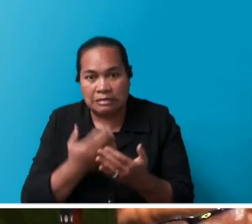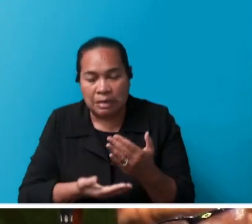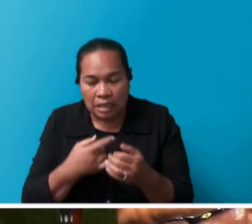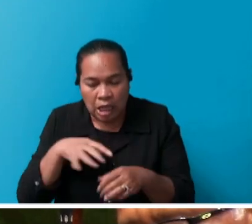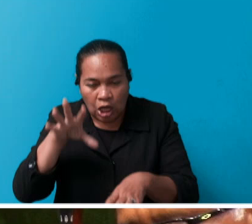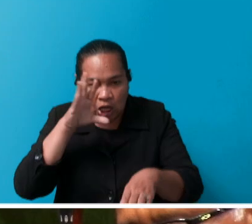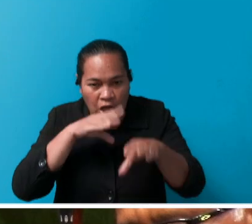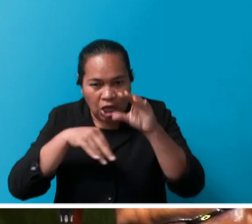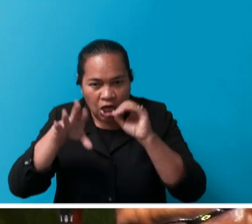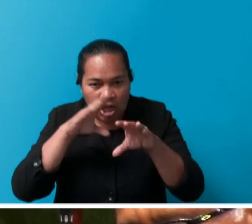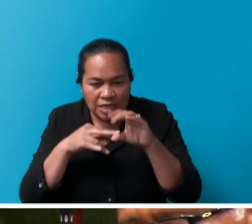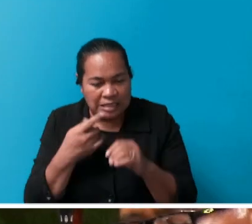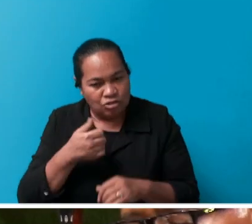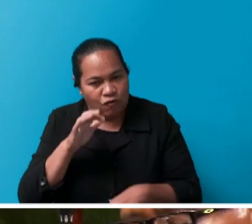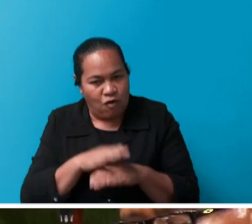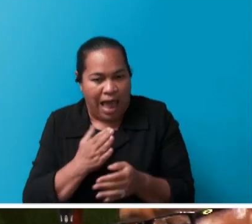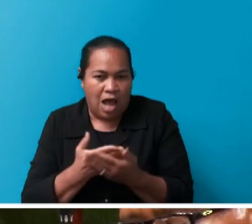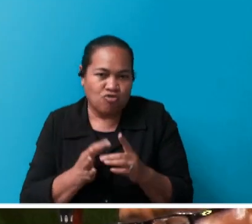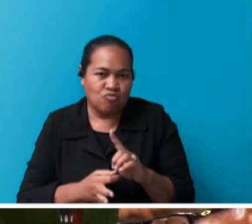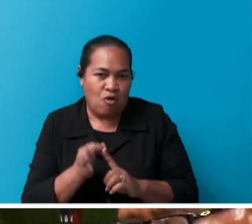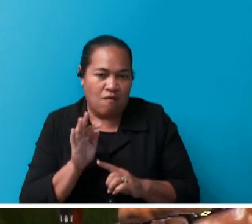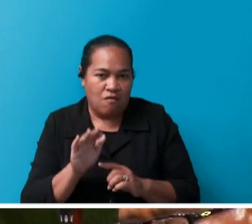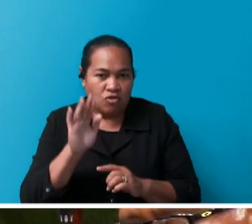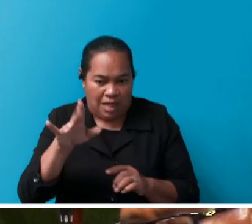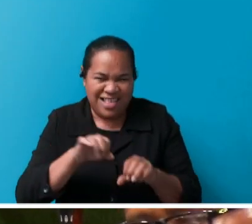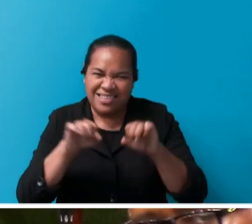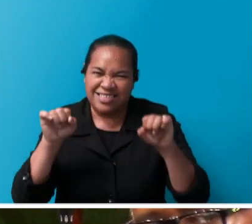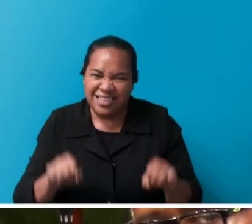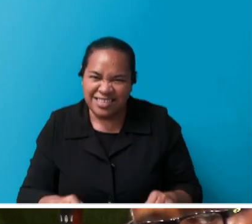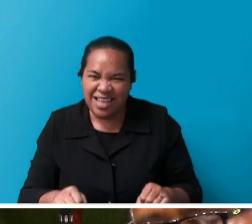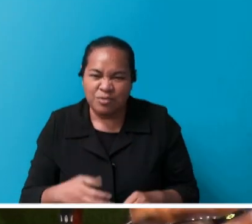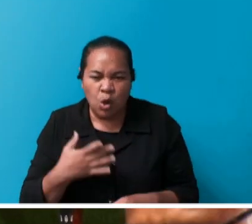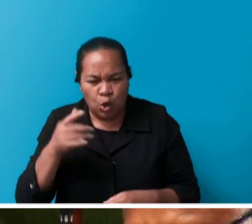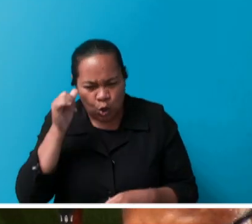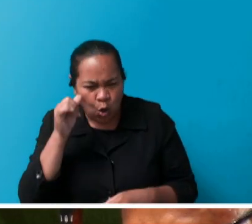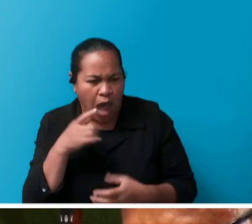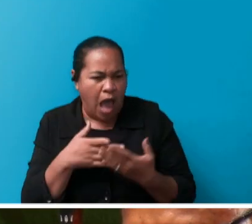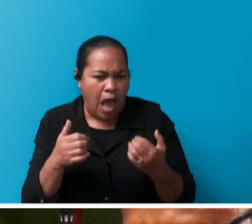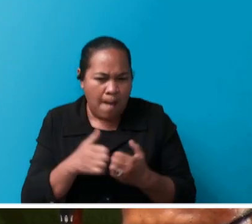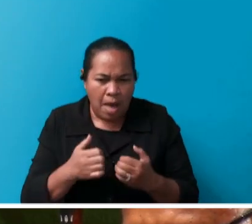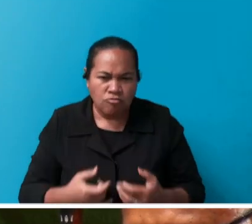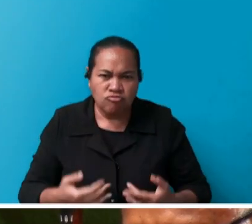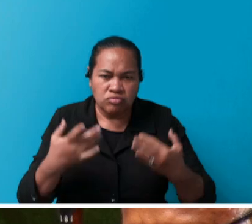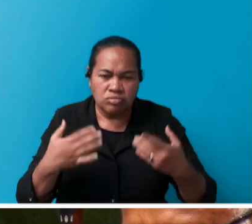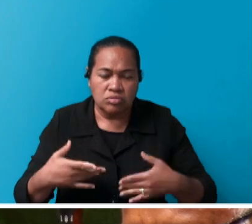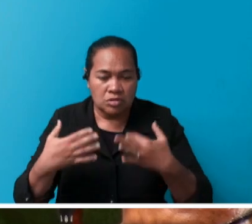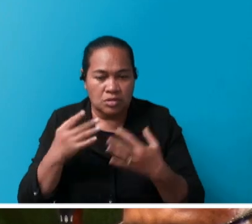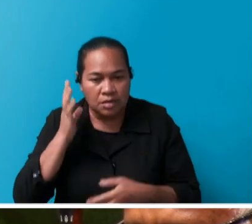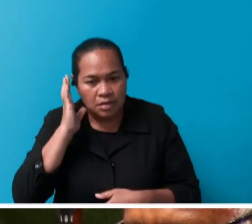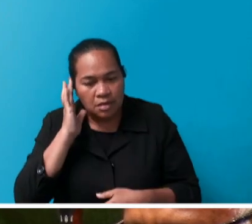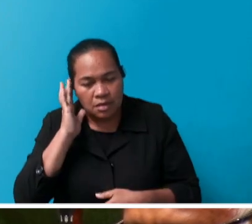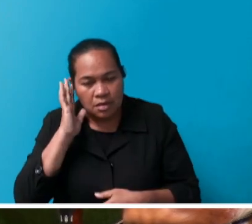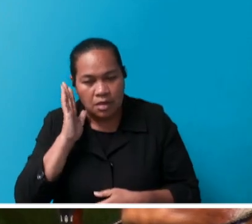learning that are useful to improve the system, so far the average processing time for request